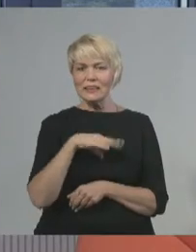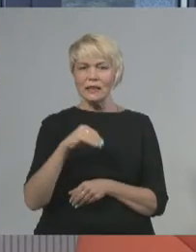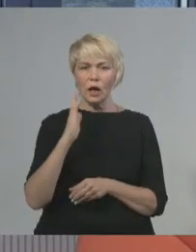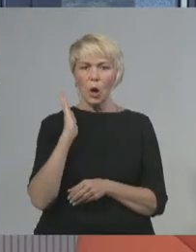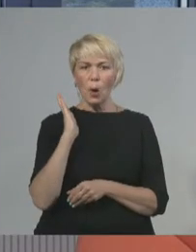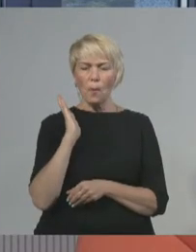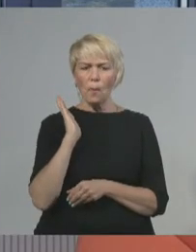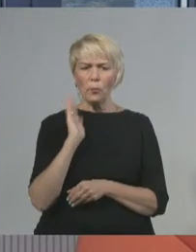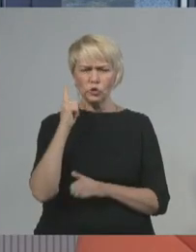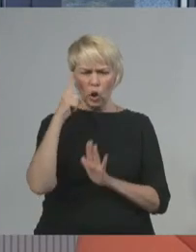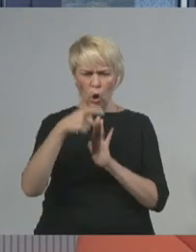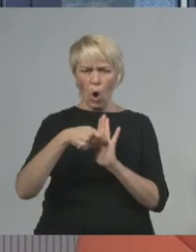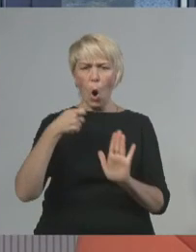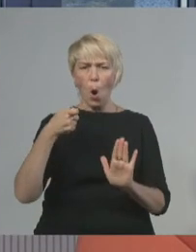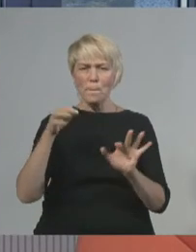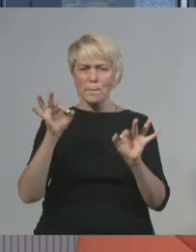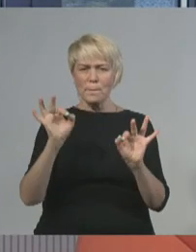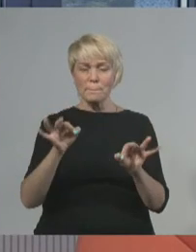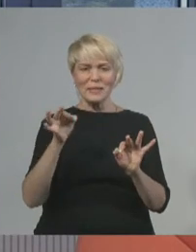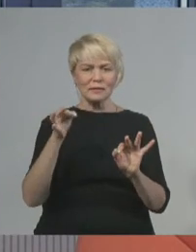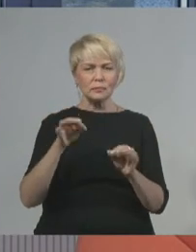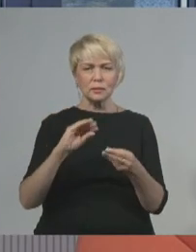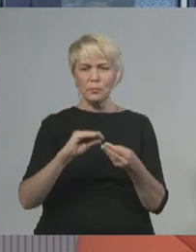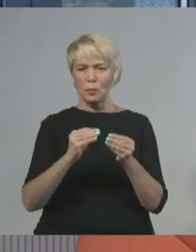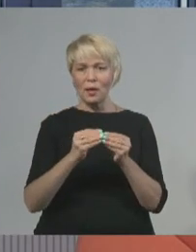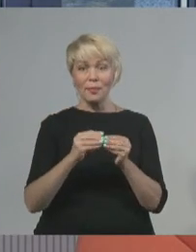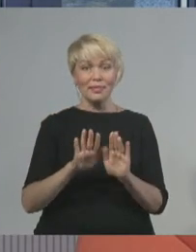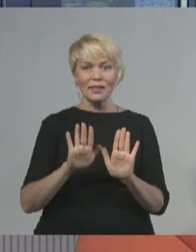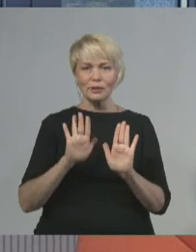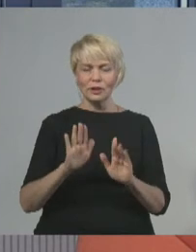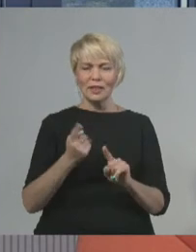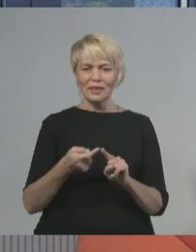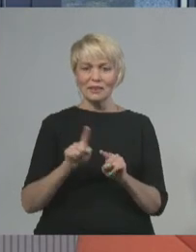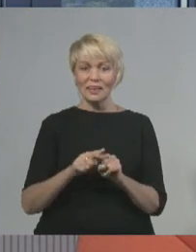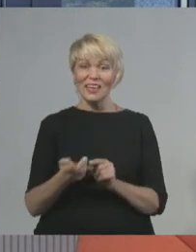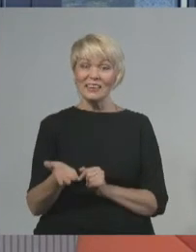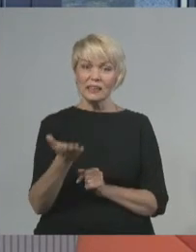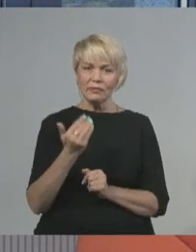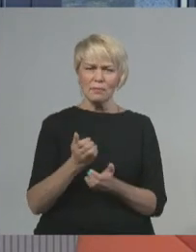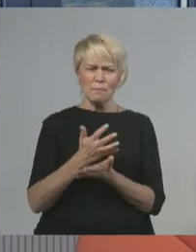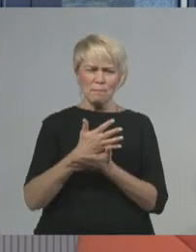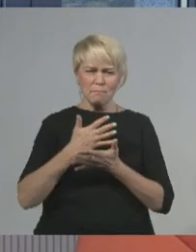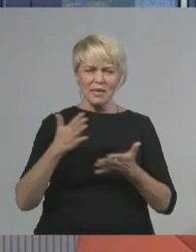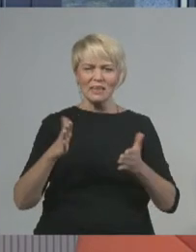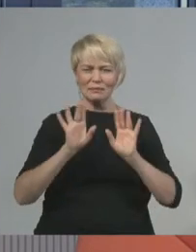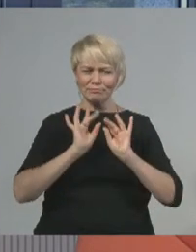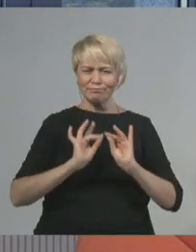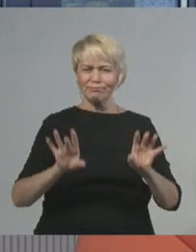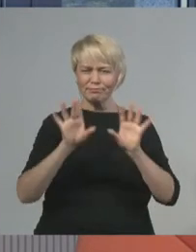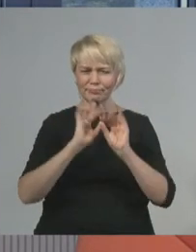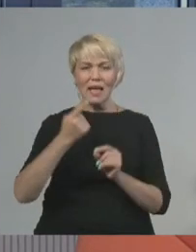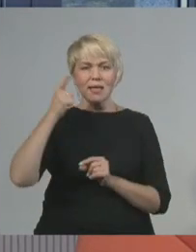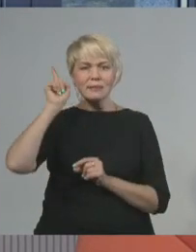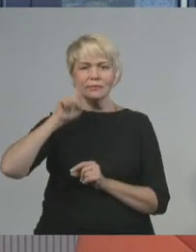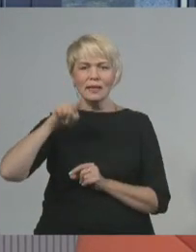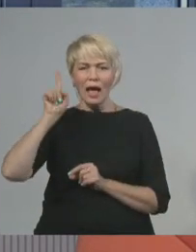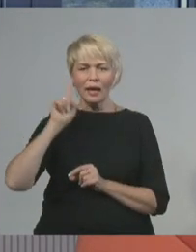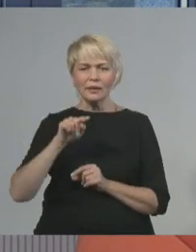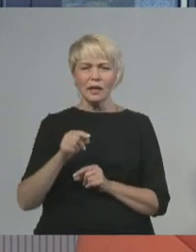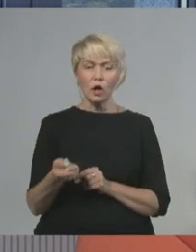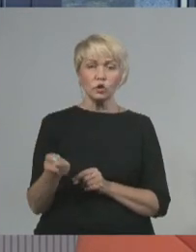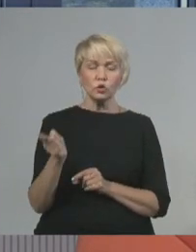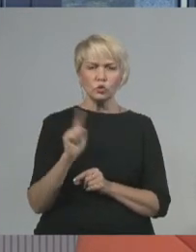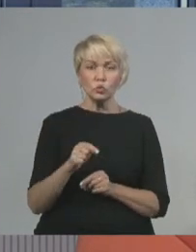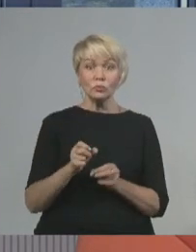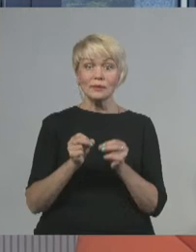but just help lend provide more knowledge to everybody about what what the threat really is and what these groups are doing